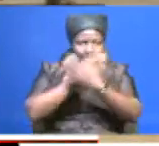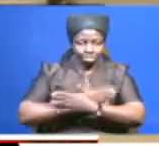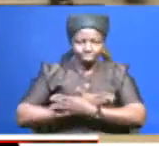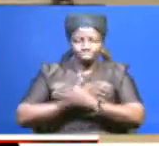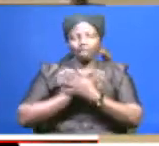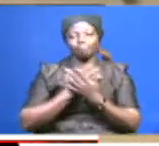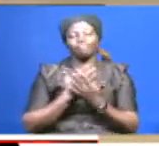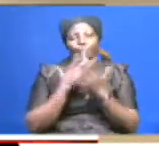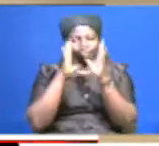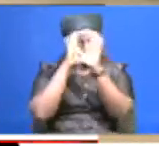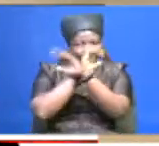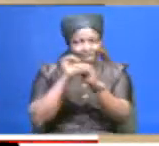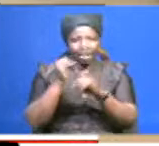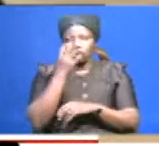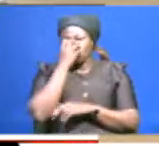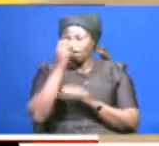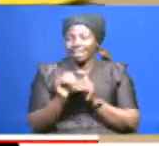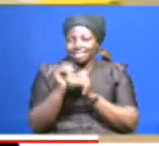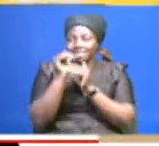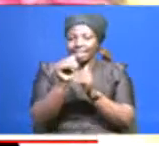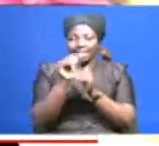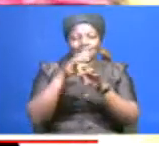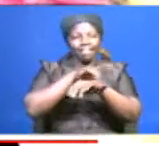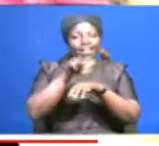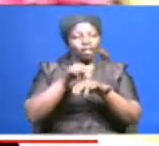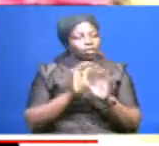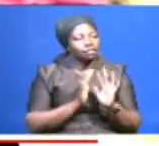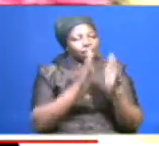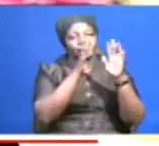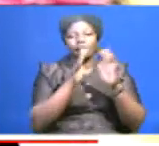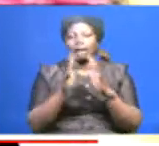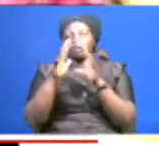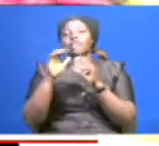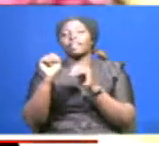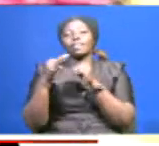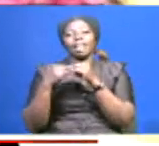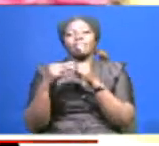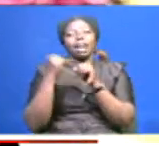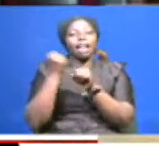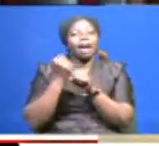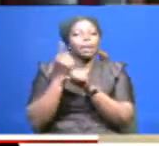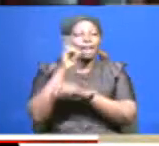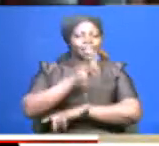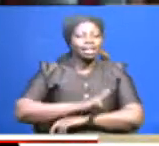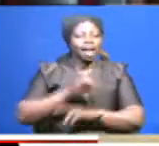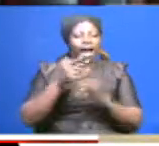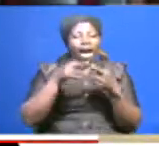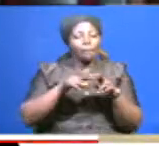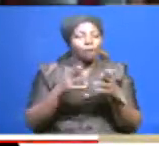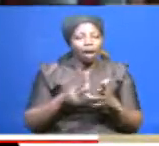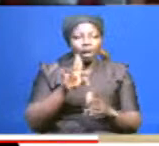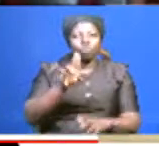President William Ruto presided over the national celebrations of the 58th Labor Day held at Uhuru Gardens,